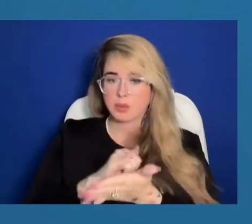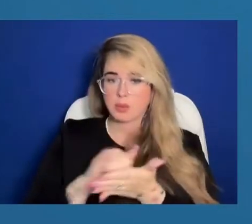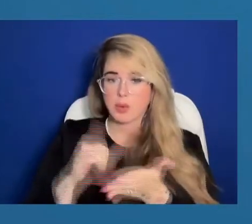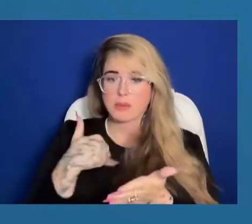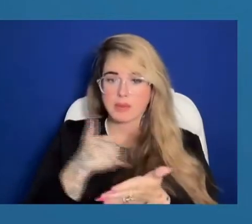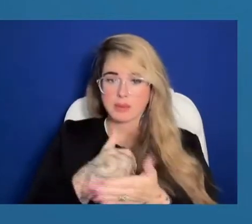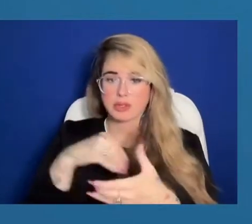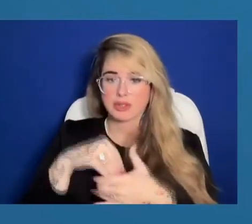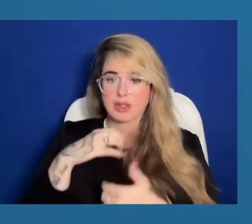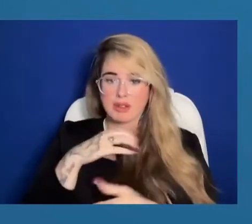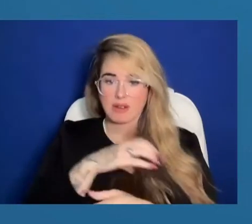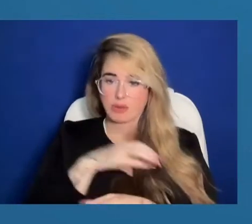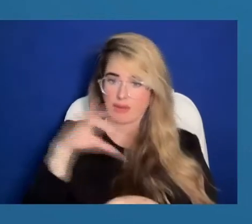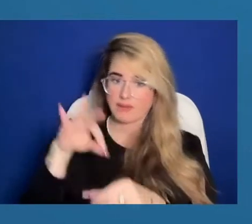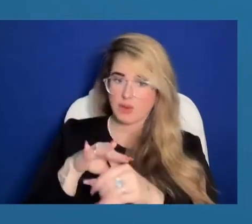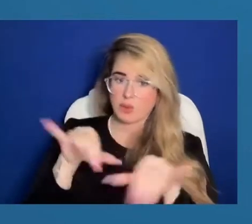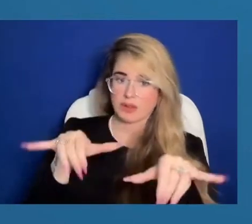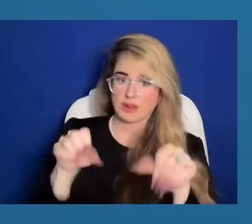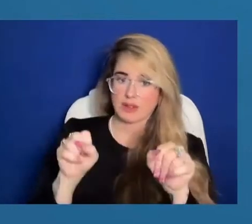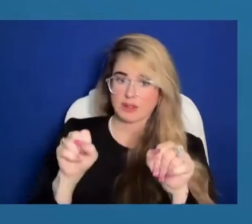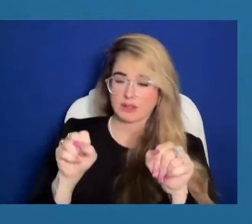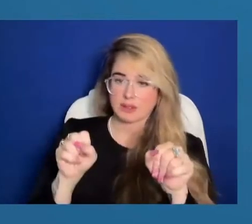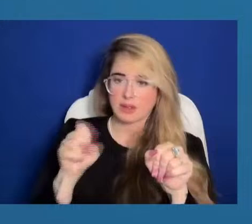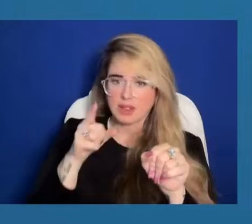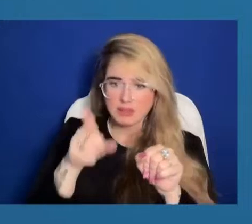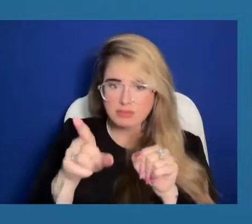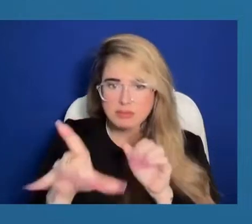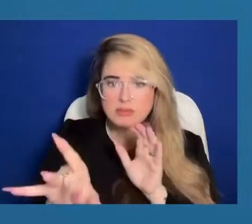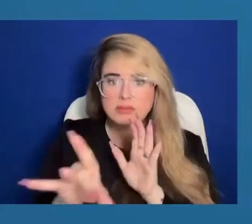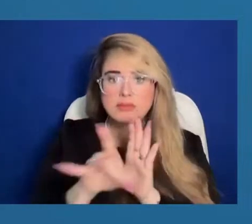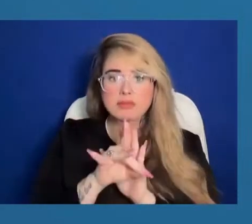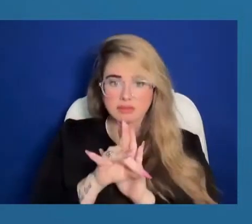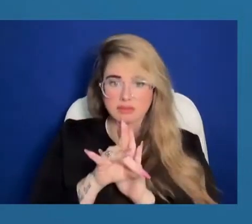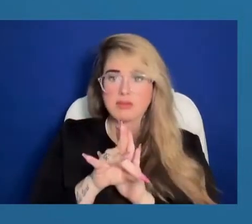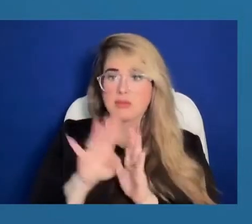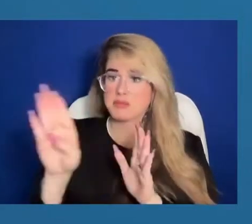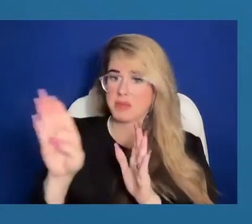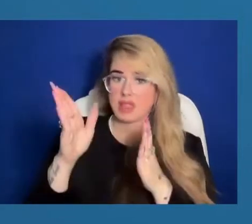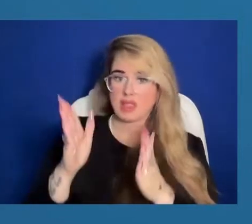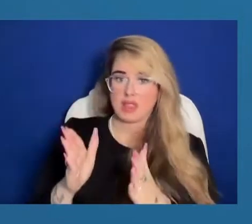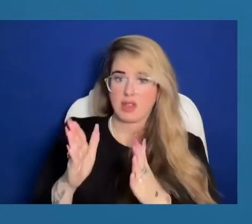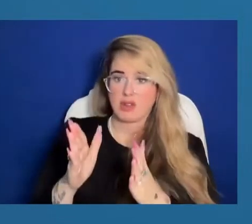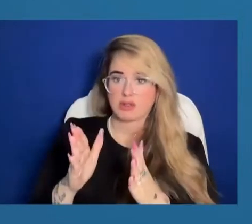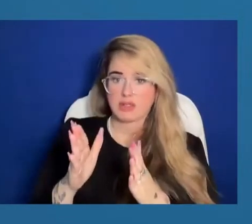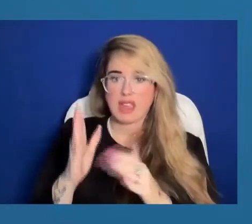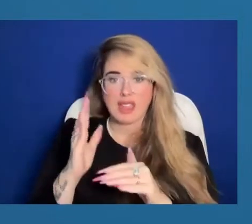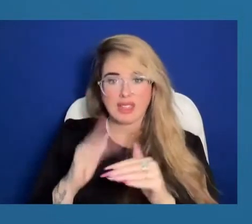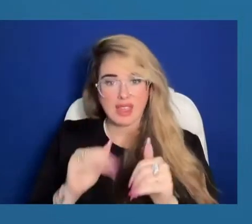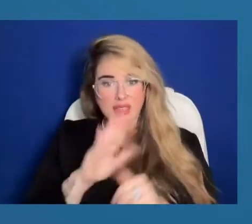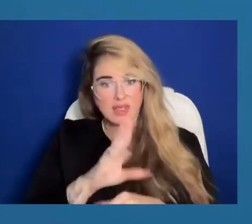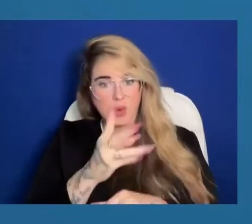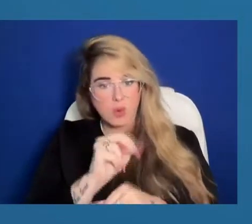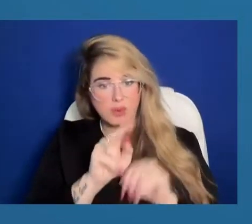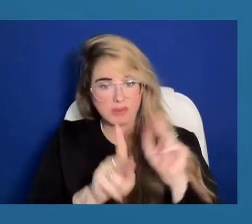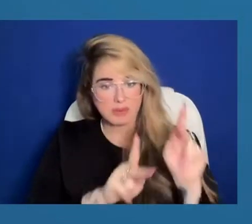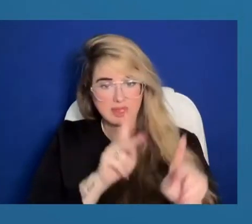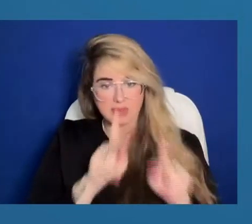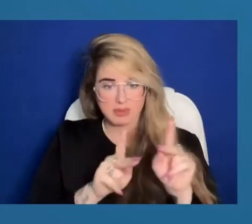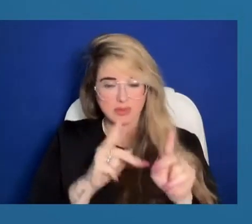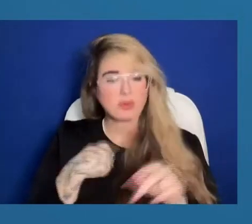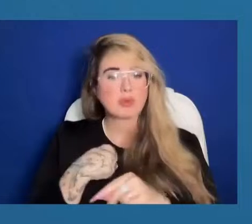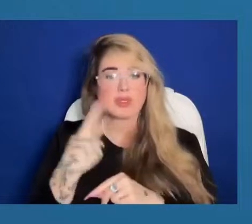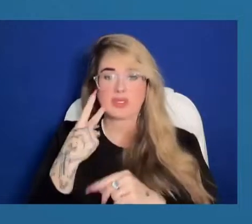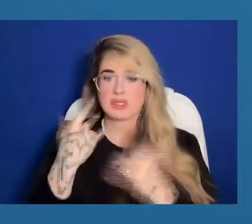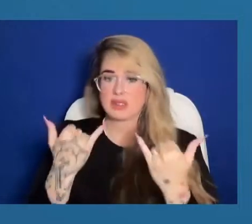Congress voted for it, essentially choosing the interests of billionaires over their own constituencies, which we see what's happening